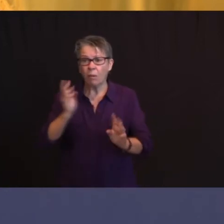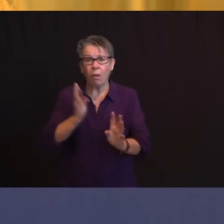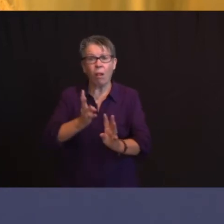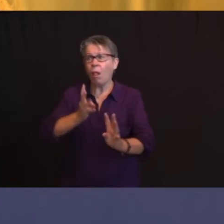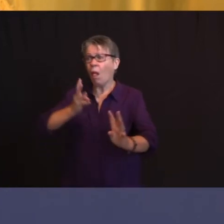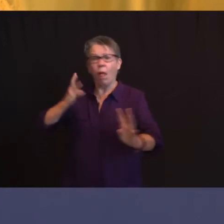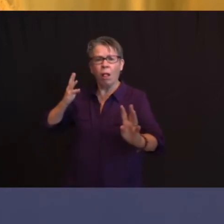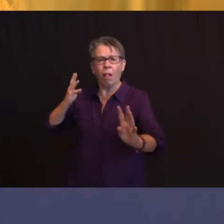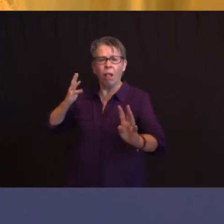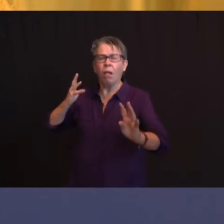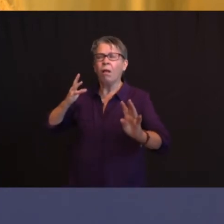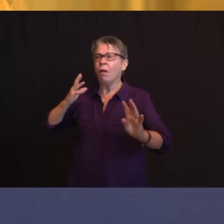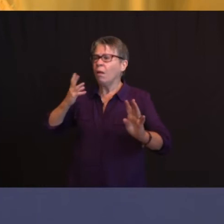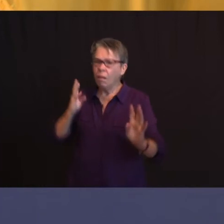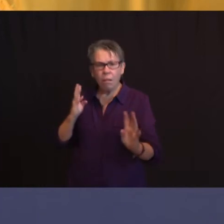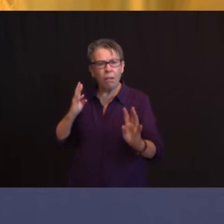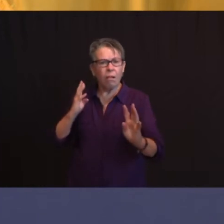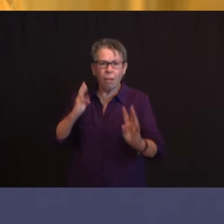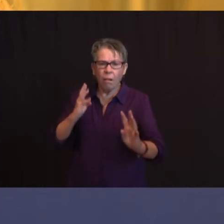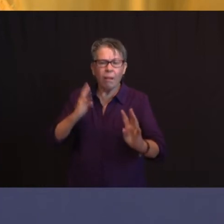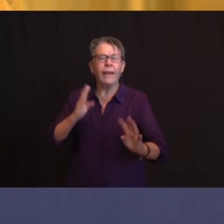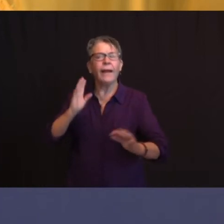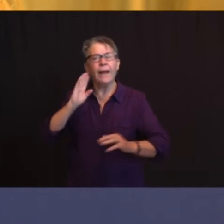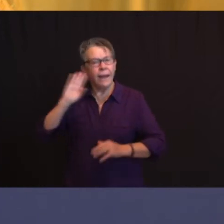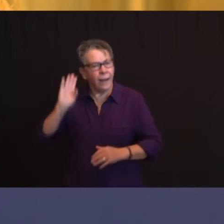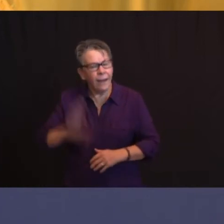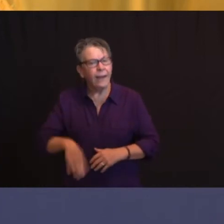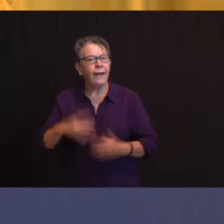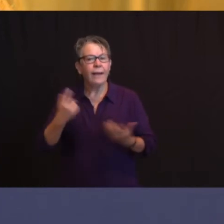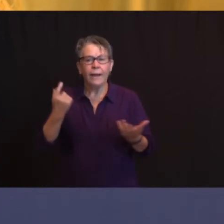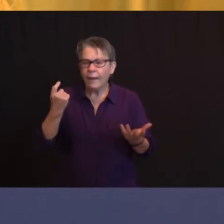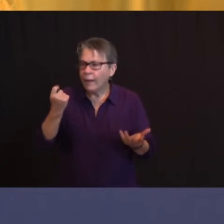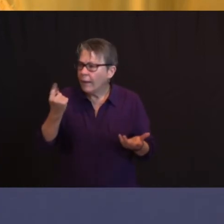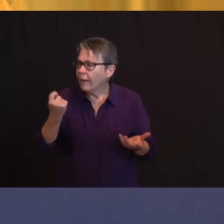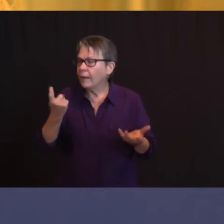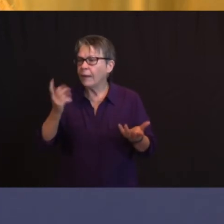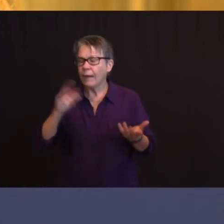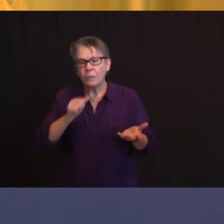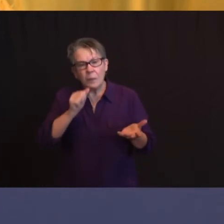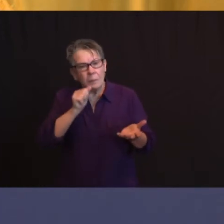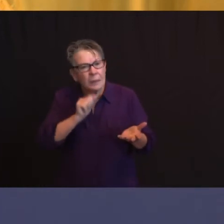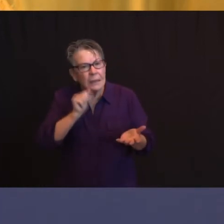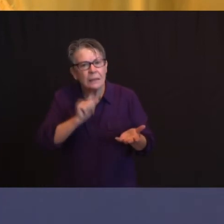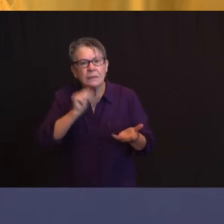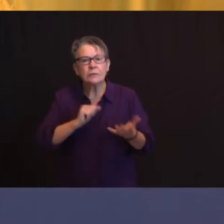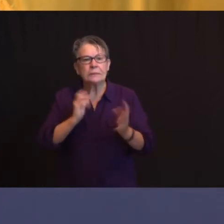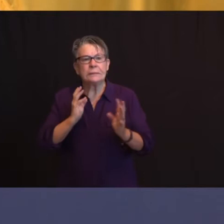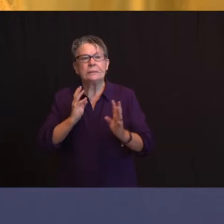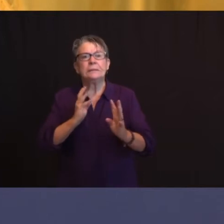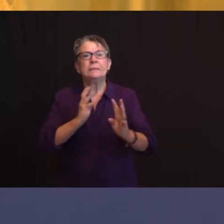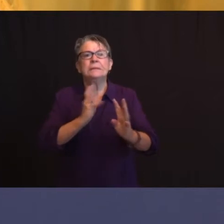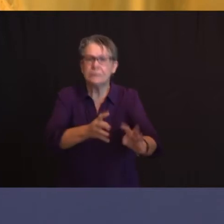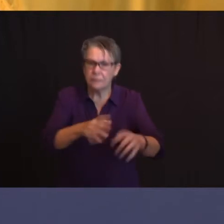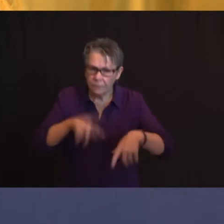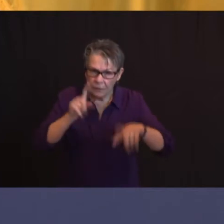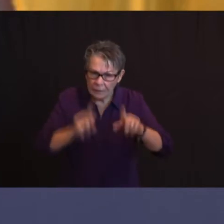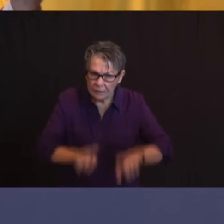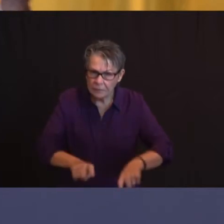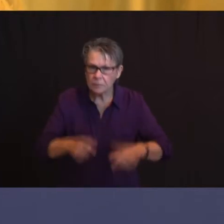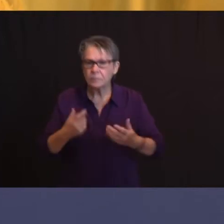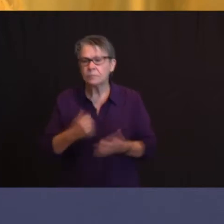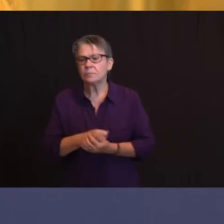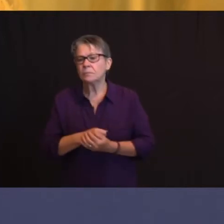I've got no color. I'm going to come back to Judy on the modeling, but I've got no color on the workplace complaints in terms of what actually has happened. But if you will bear with